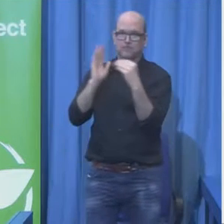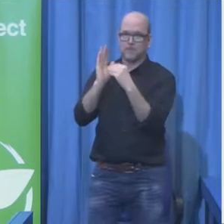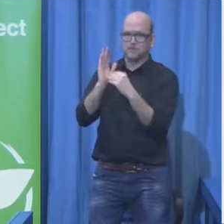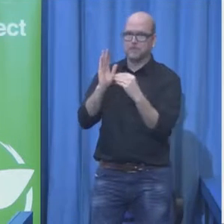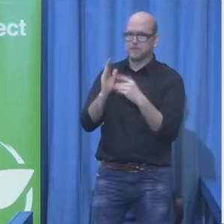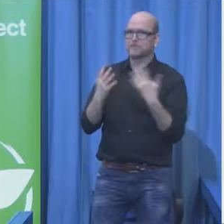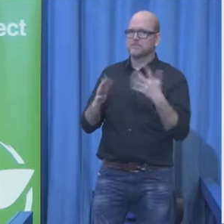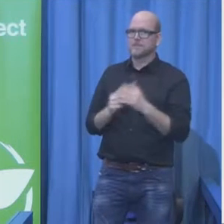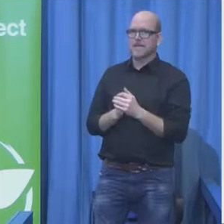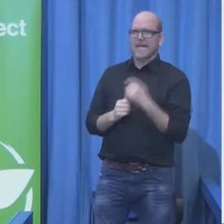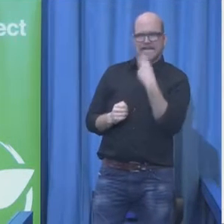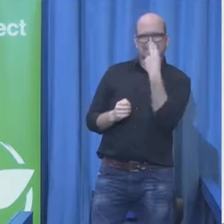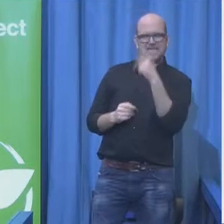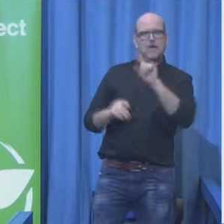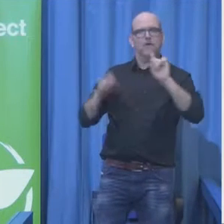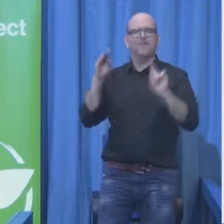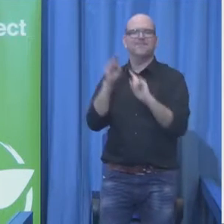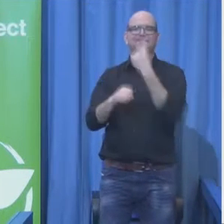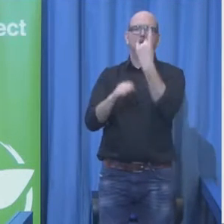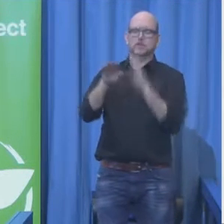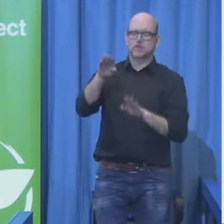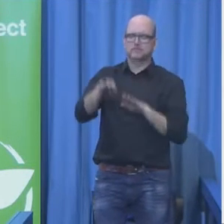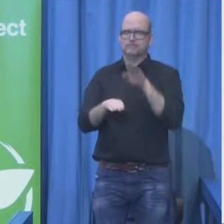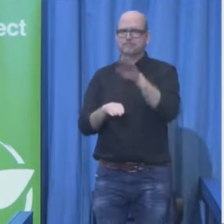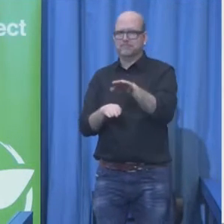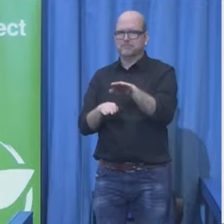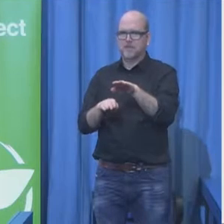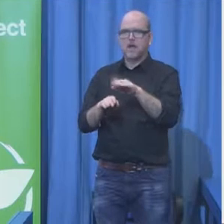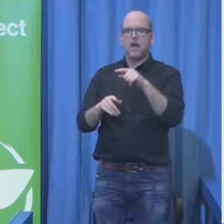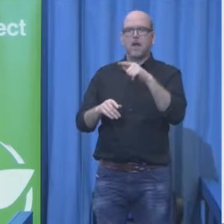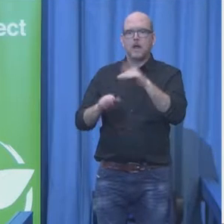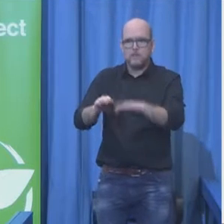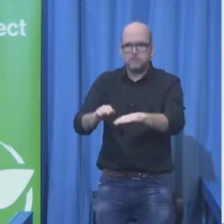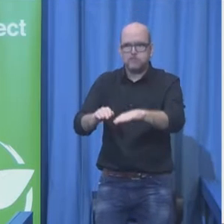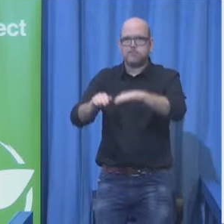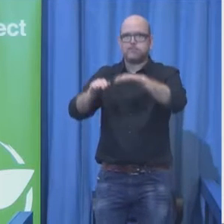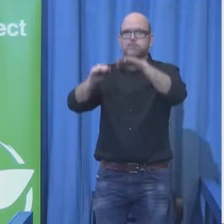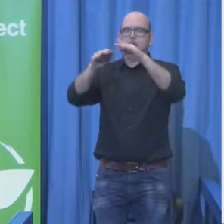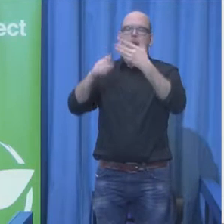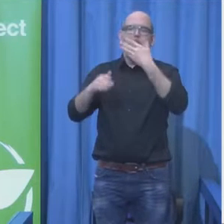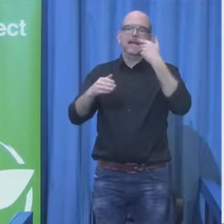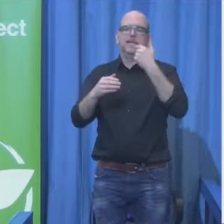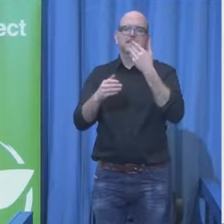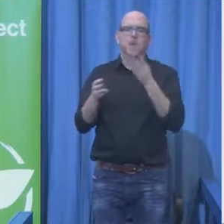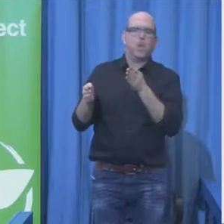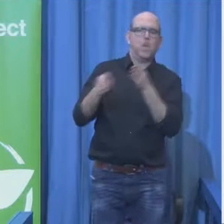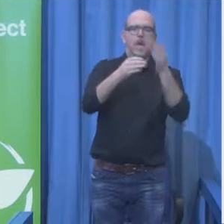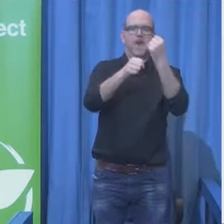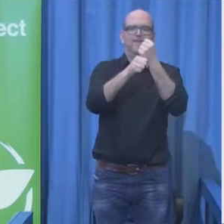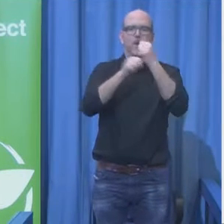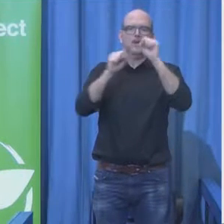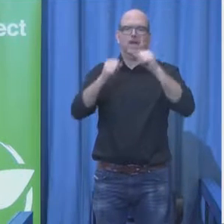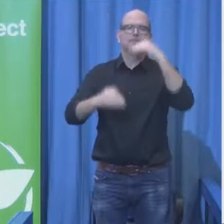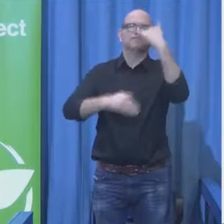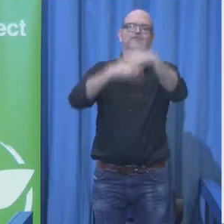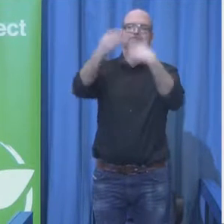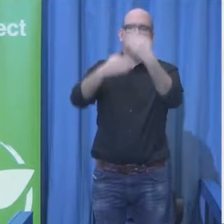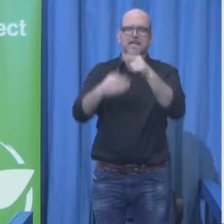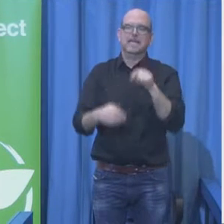earlier, the great majority of children with disabilities are not receiving an education.